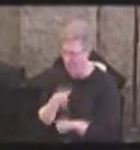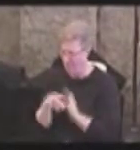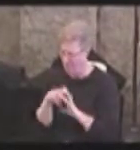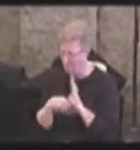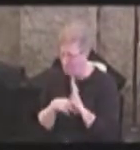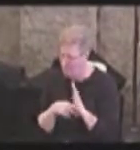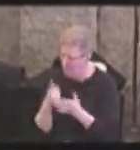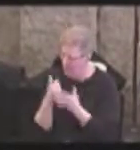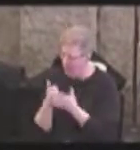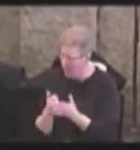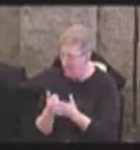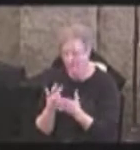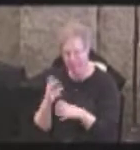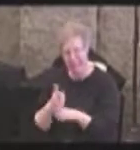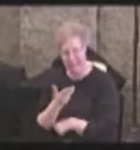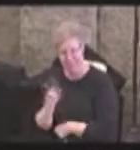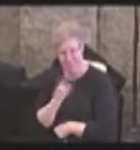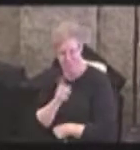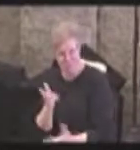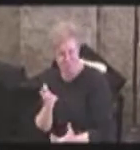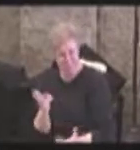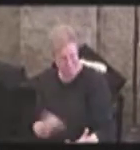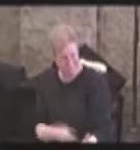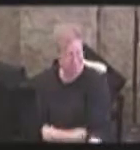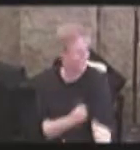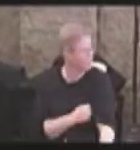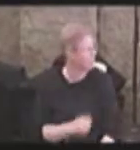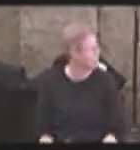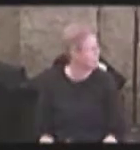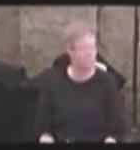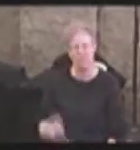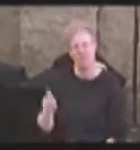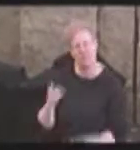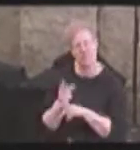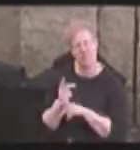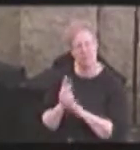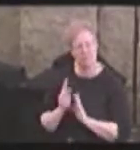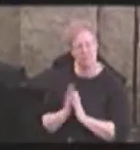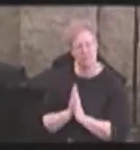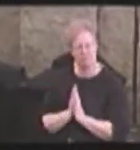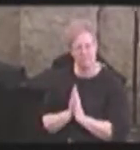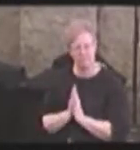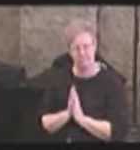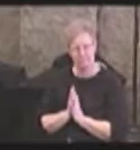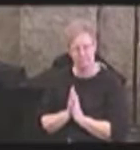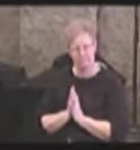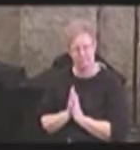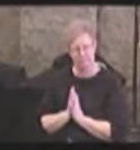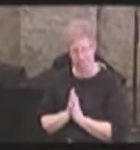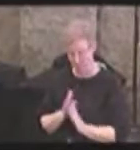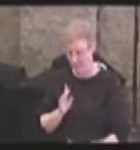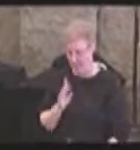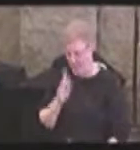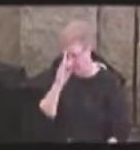those tangible things in your life that you really want. You do have to be a little careful, though, because by